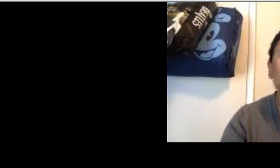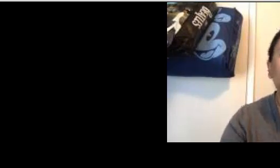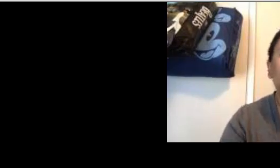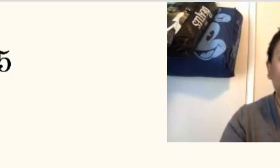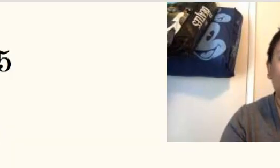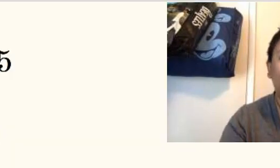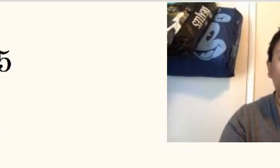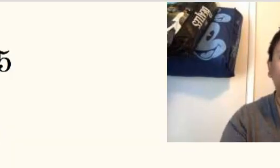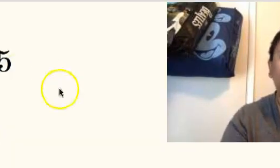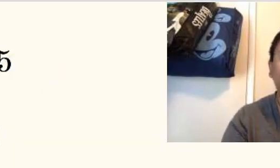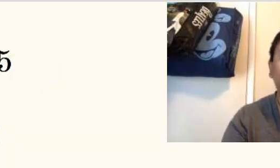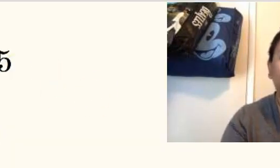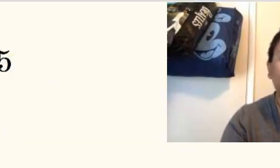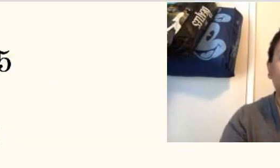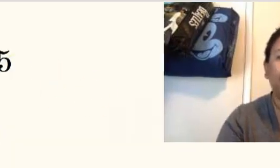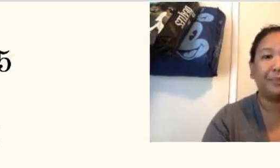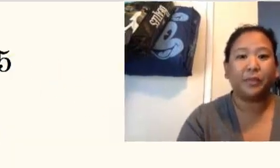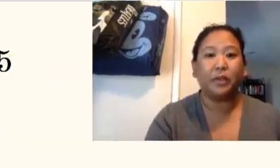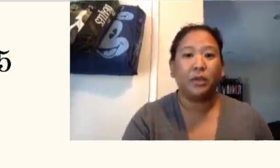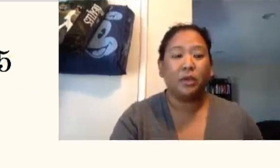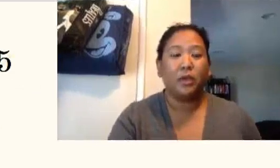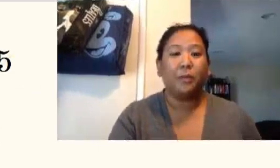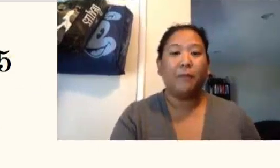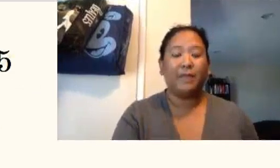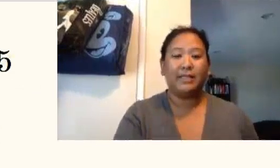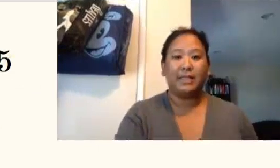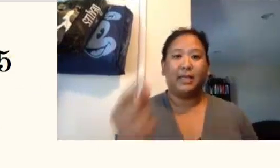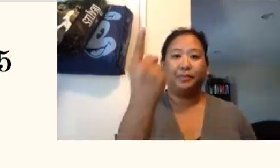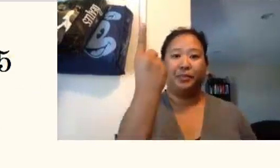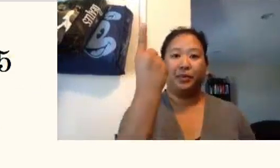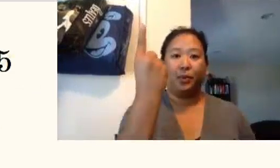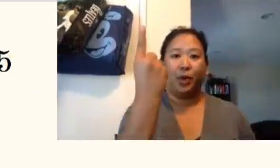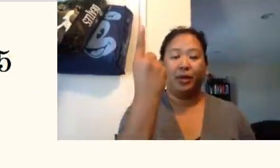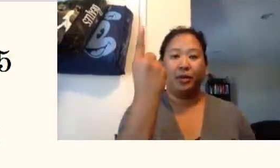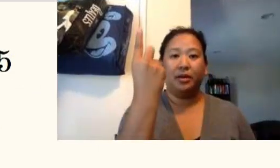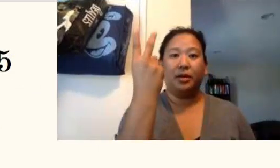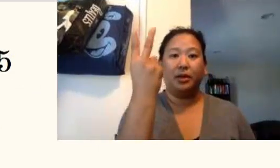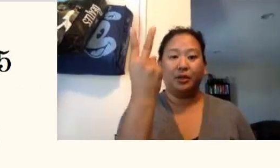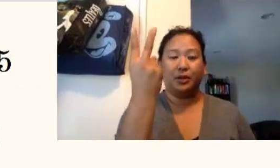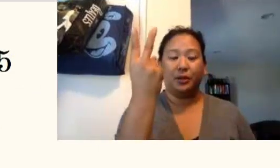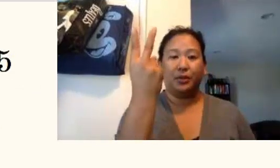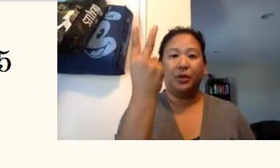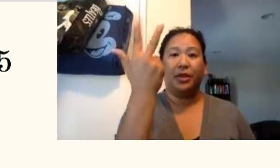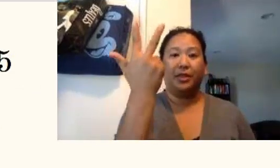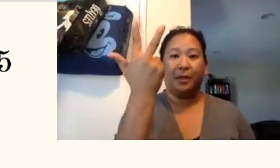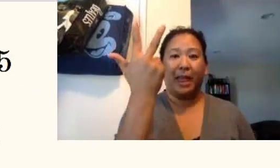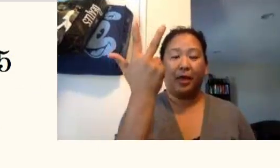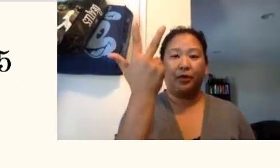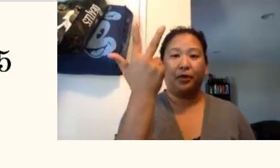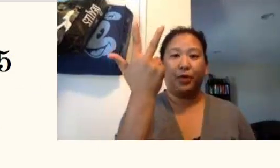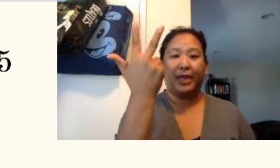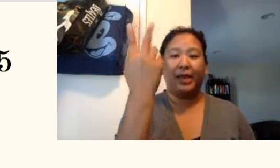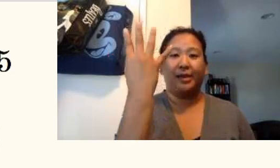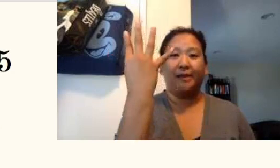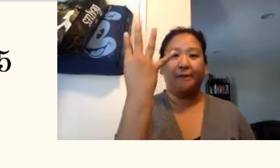numbers 1 through 5. Okay. Palm faces in. 1, 2, thumb